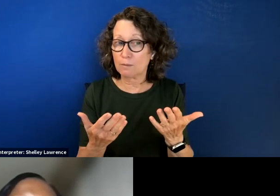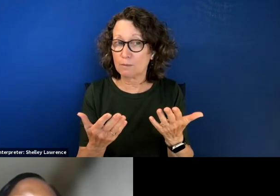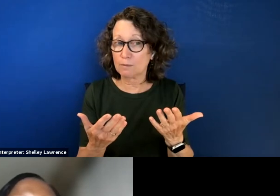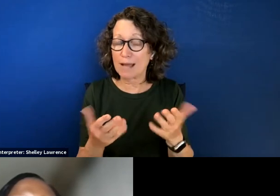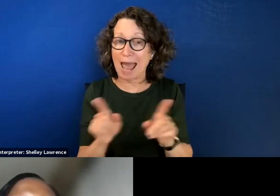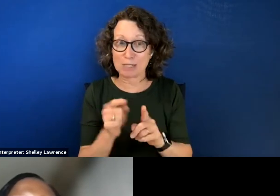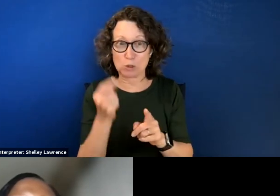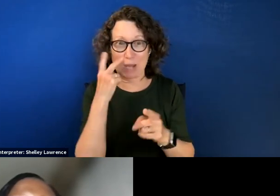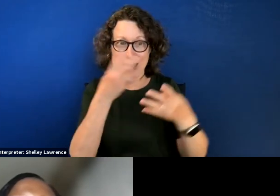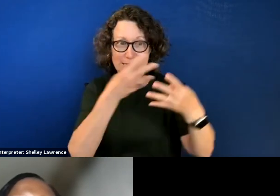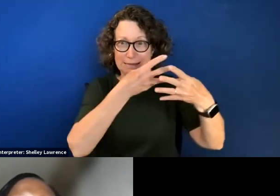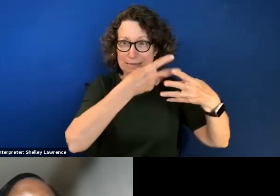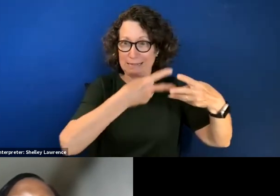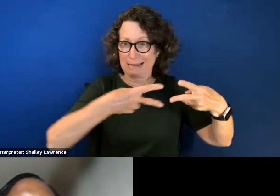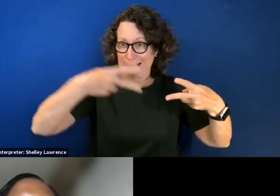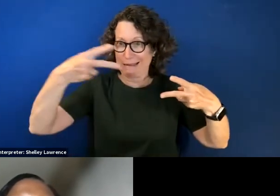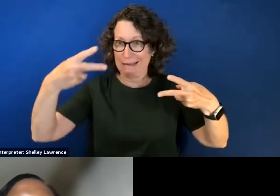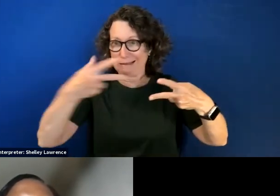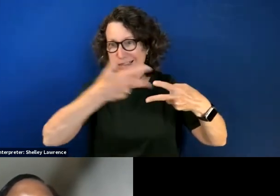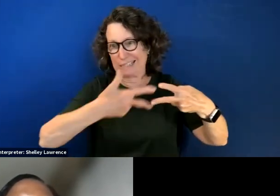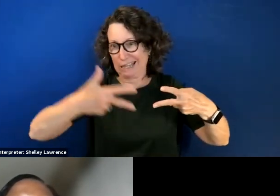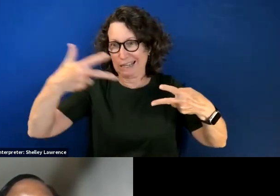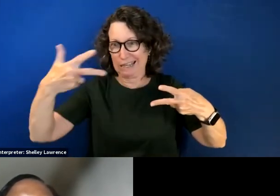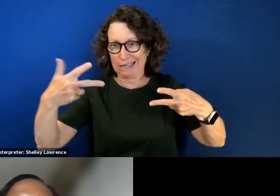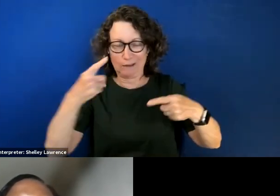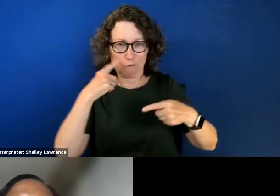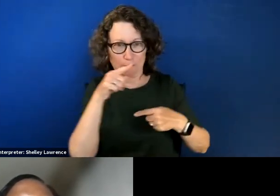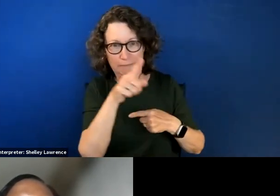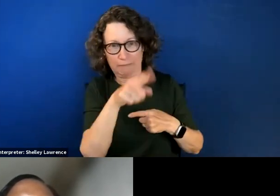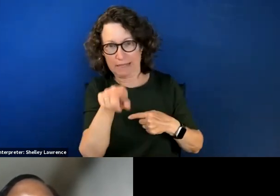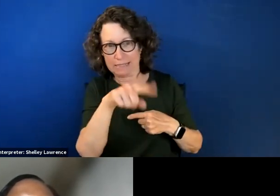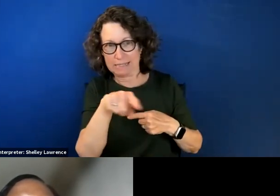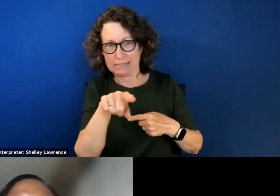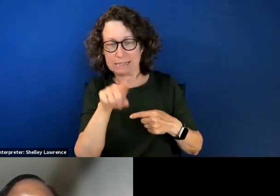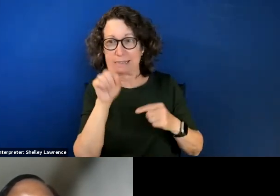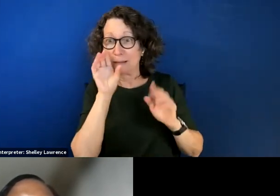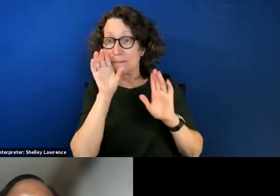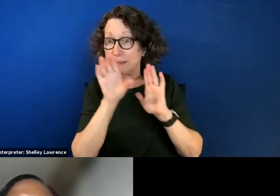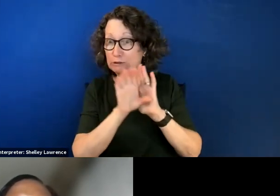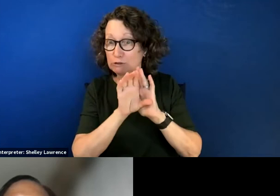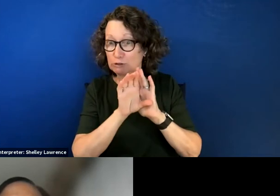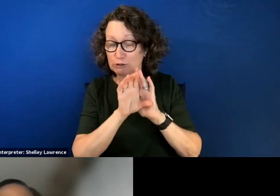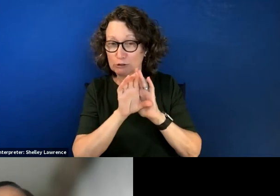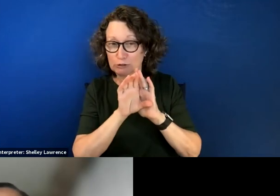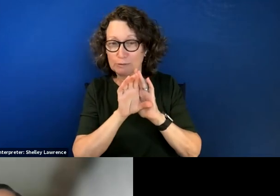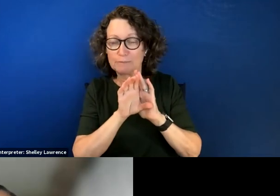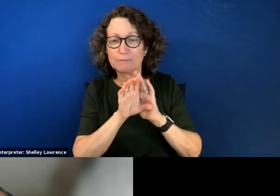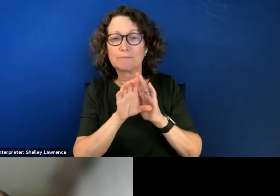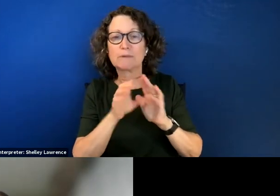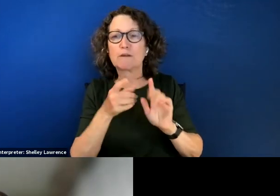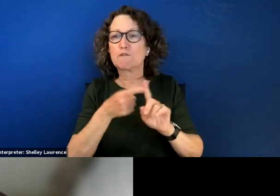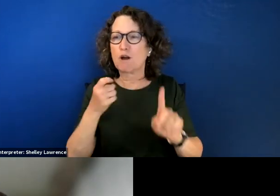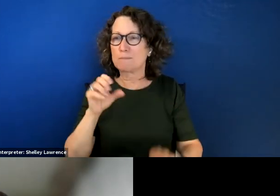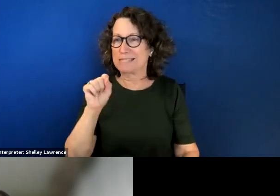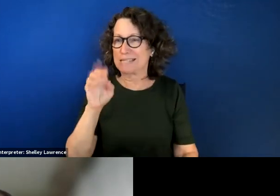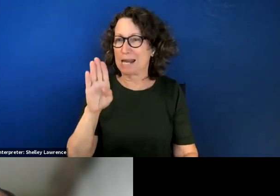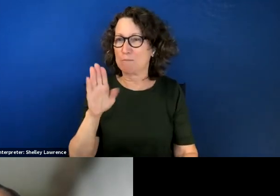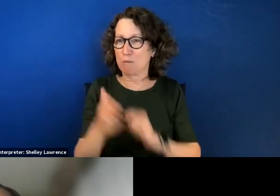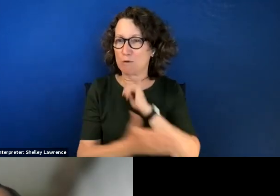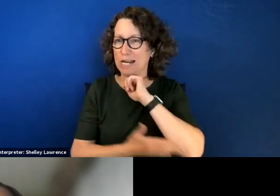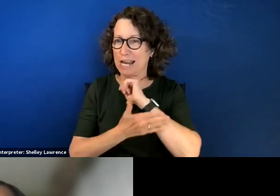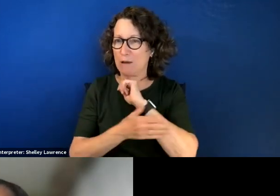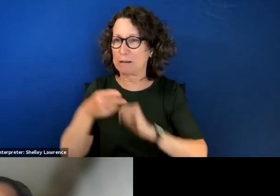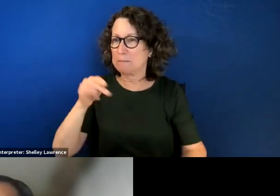as you can see, from this this piece of data from Santa Barbara County